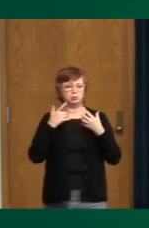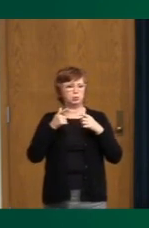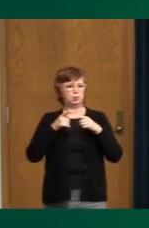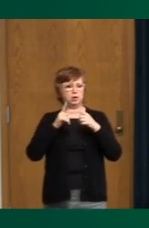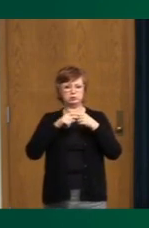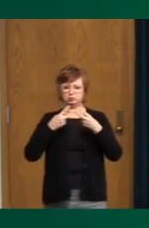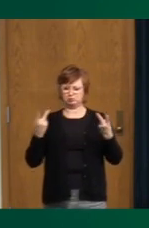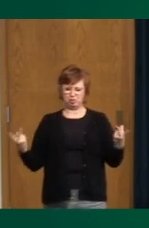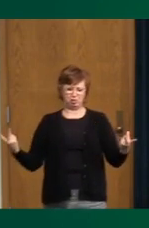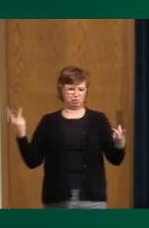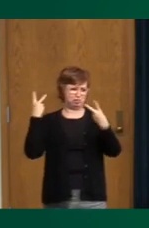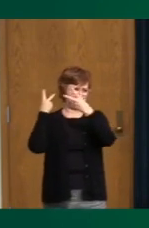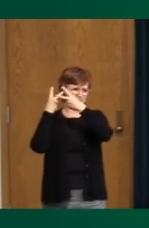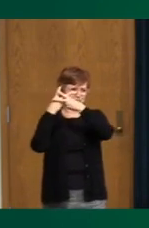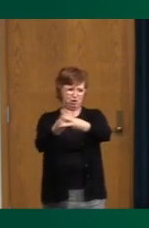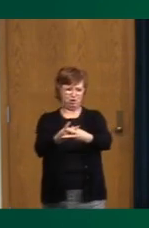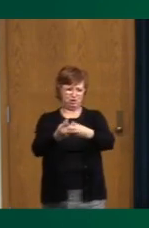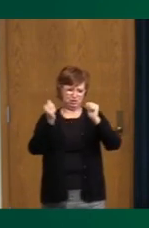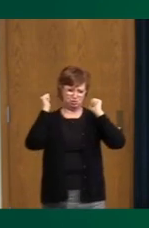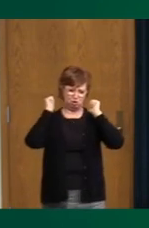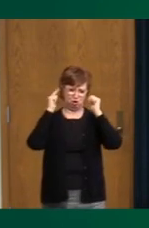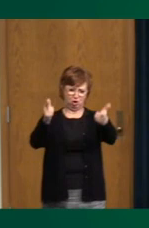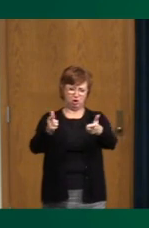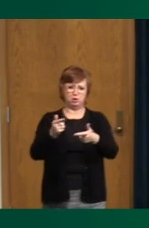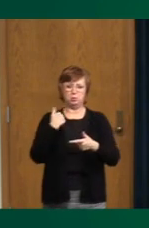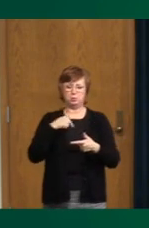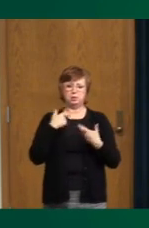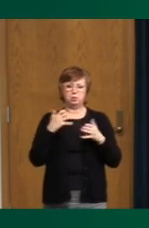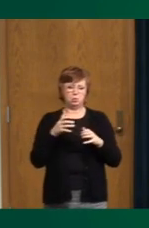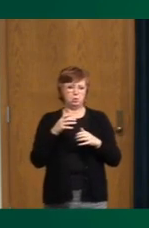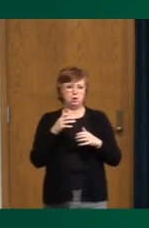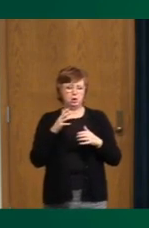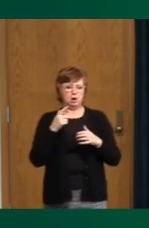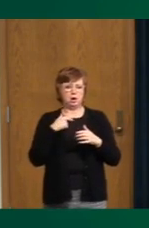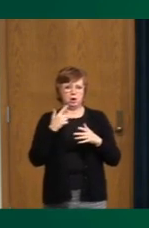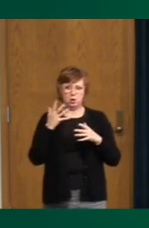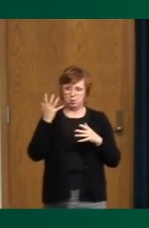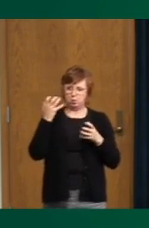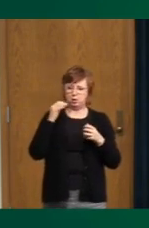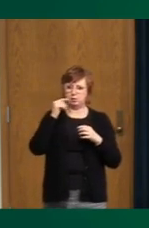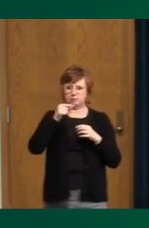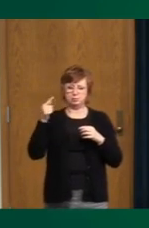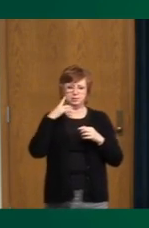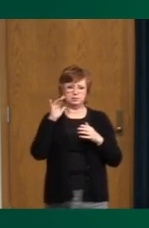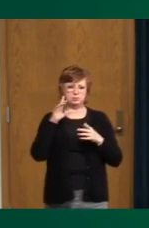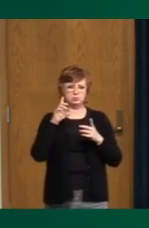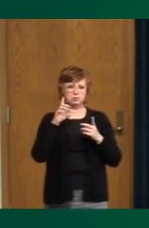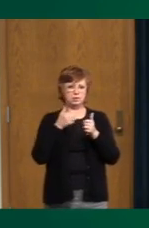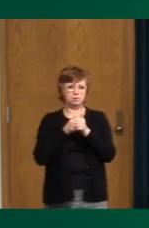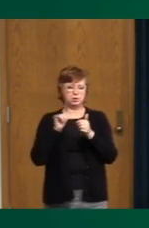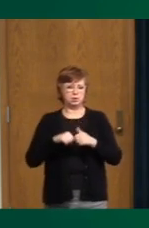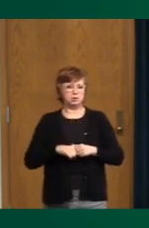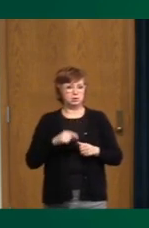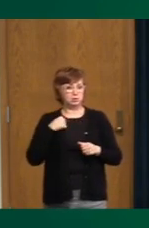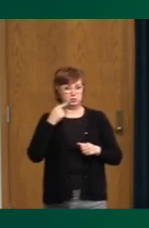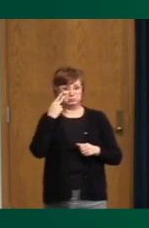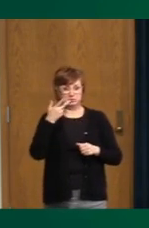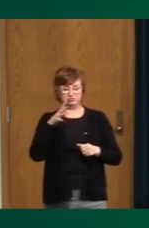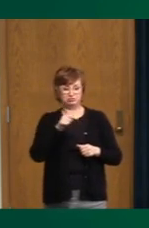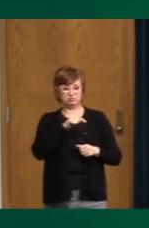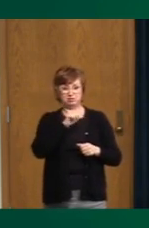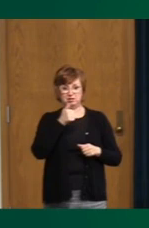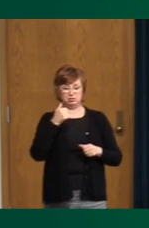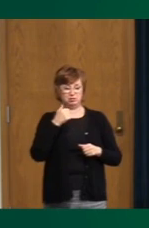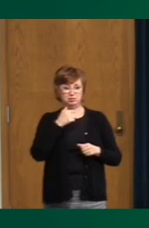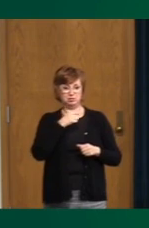lockdown, if you will. This is what we are doing here today. This is very much in what we have seen some other provinces do that